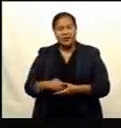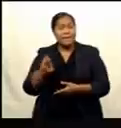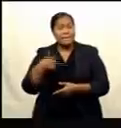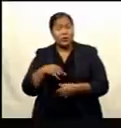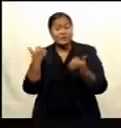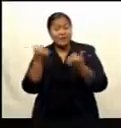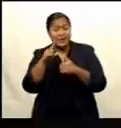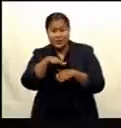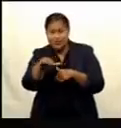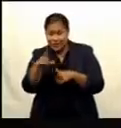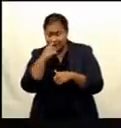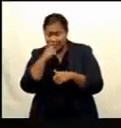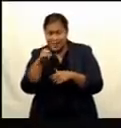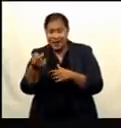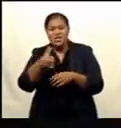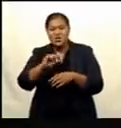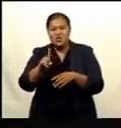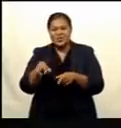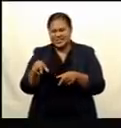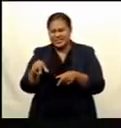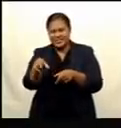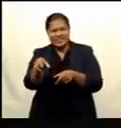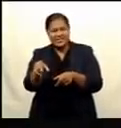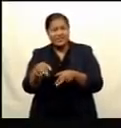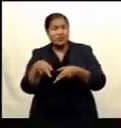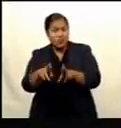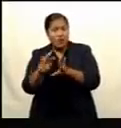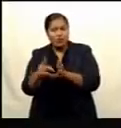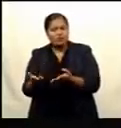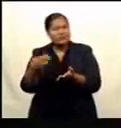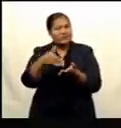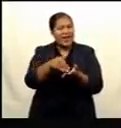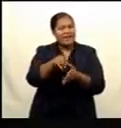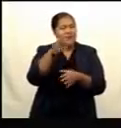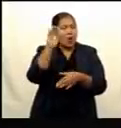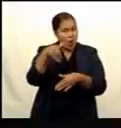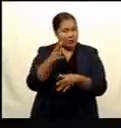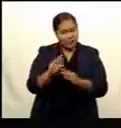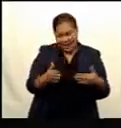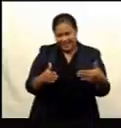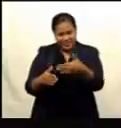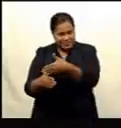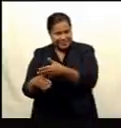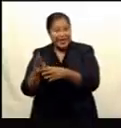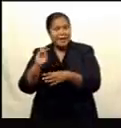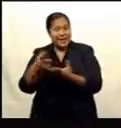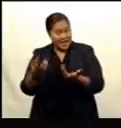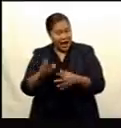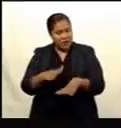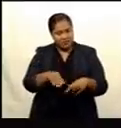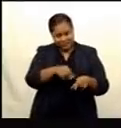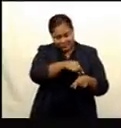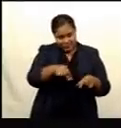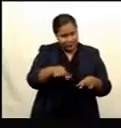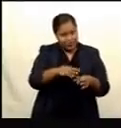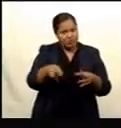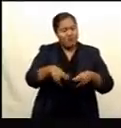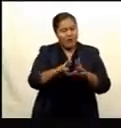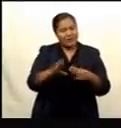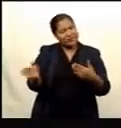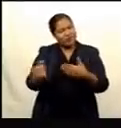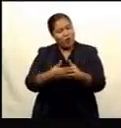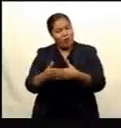of them use the Nawaka Junction Road to get to their homes, and for now the Nawaka Junction is currently closed off